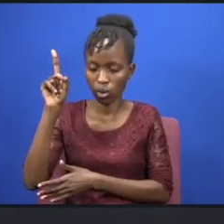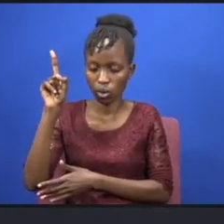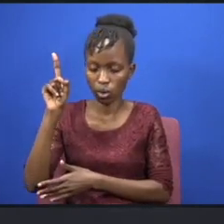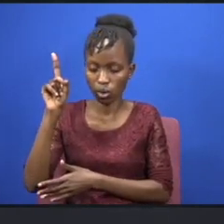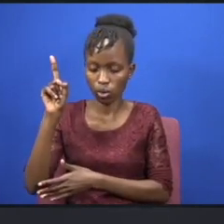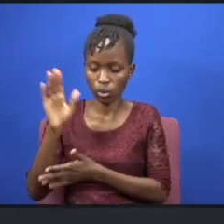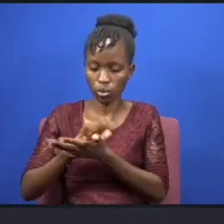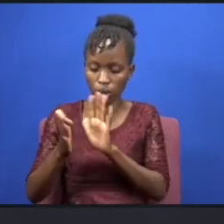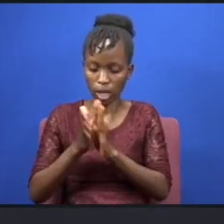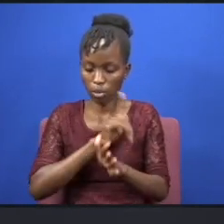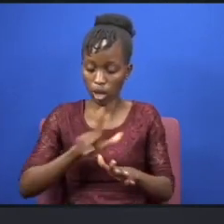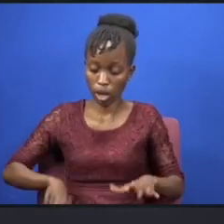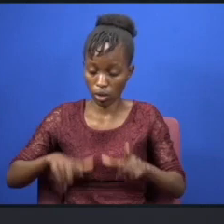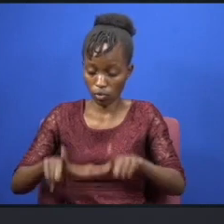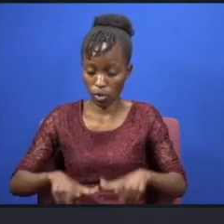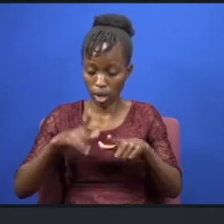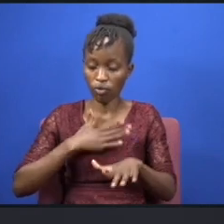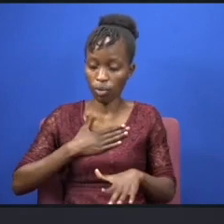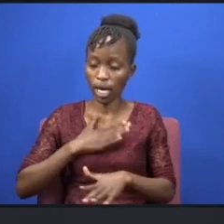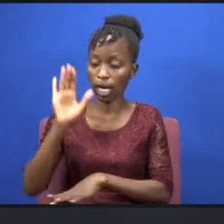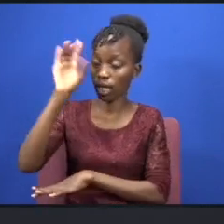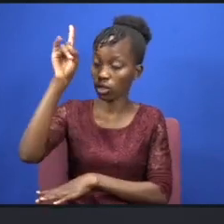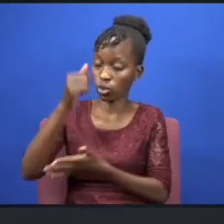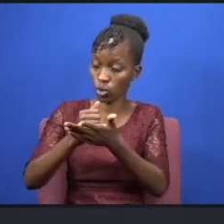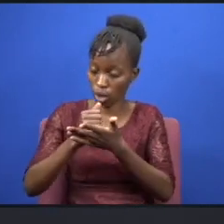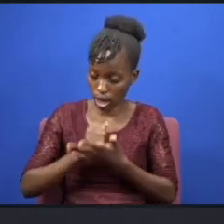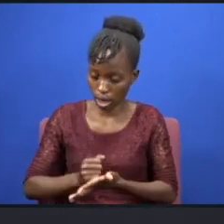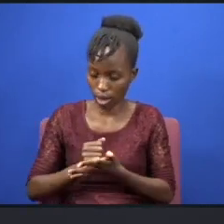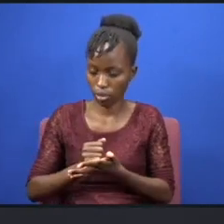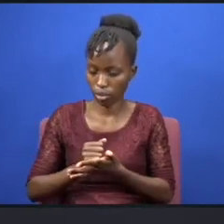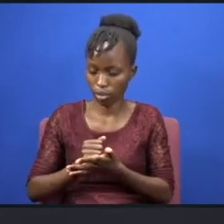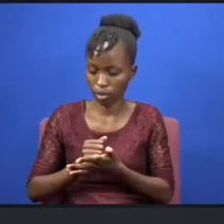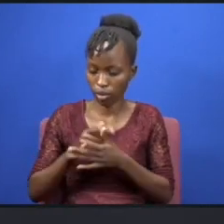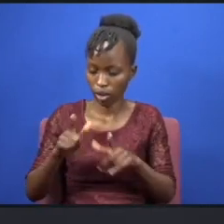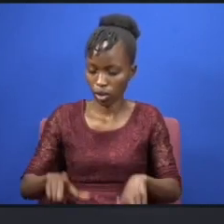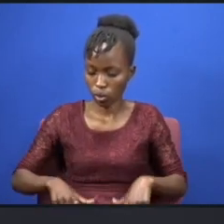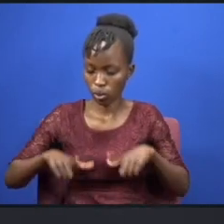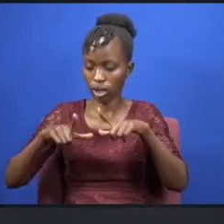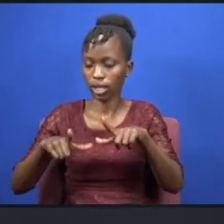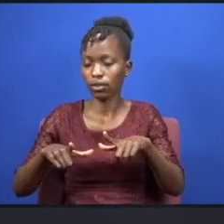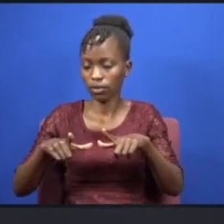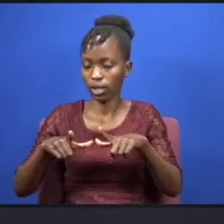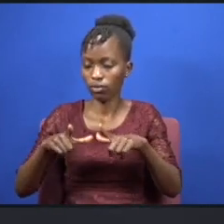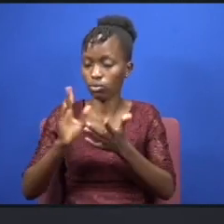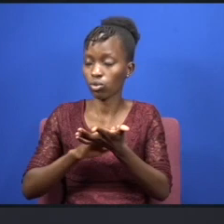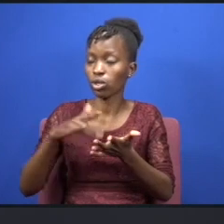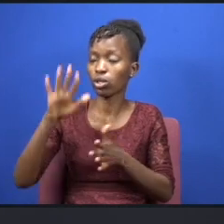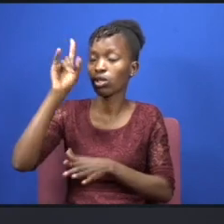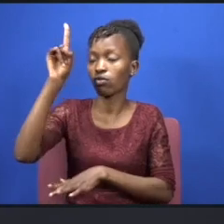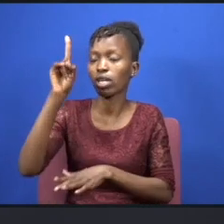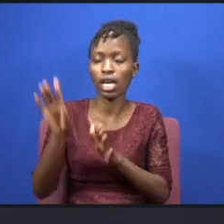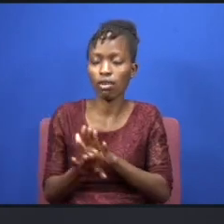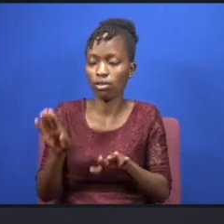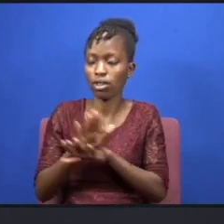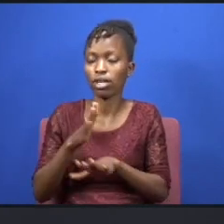of my life, and I ask that you help me to live this life to glorify you in all that I